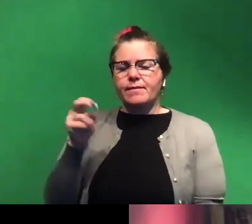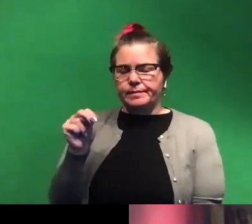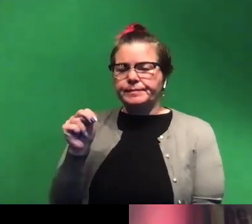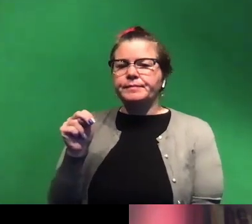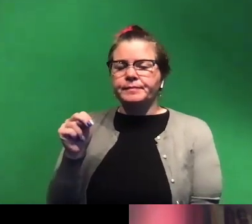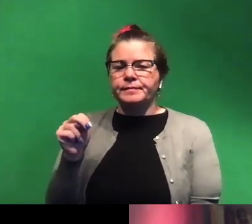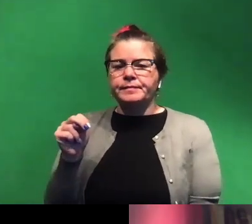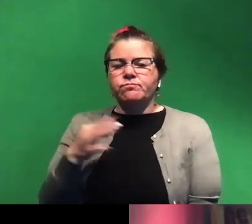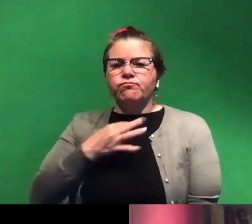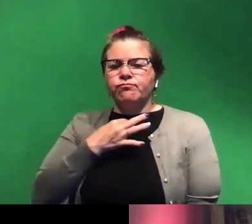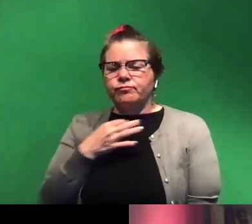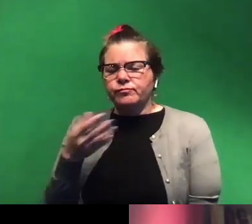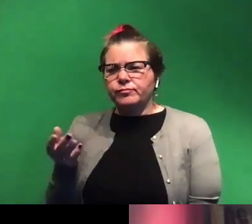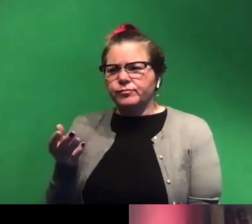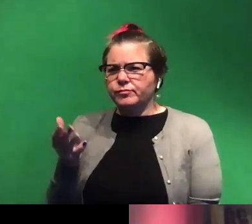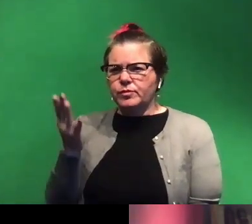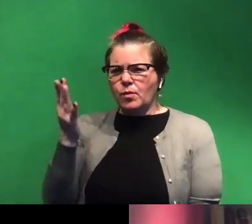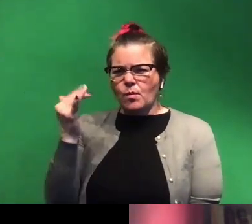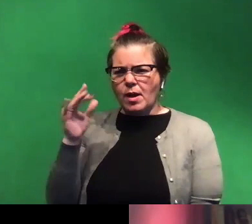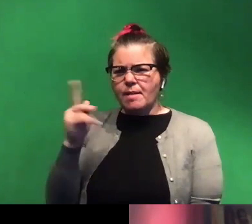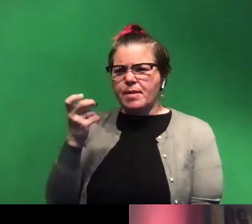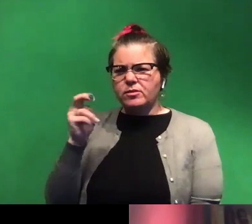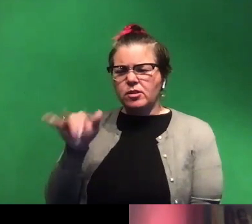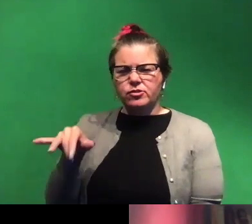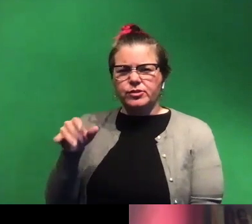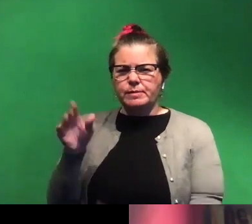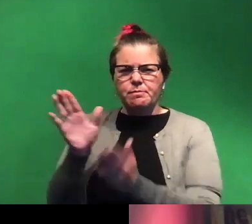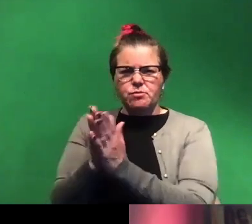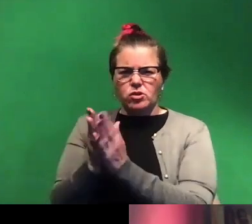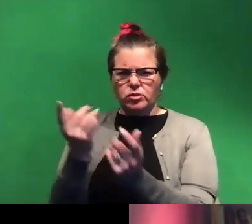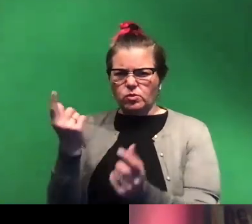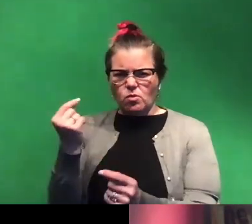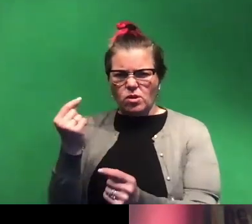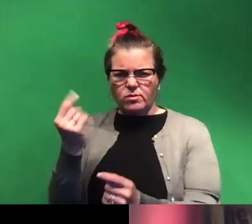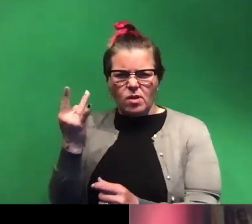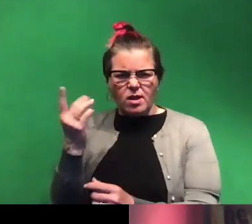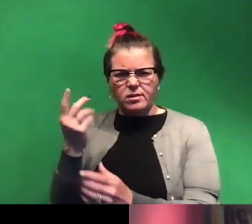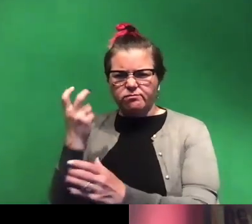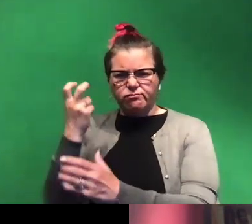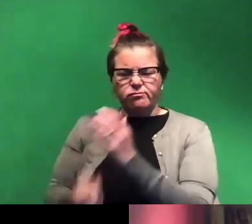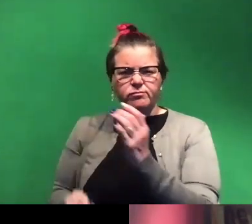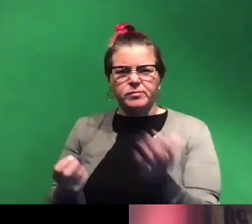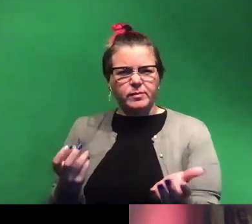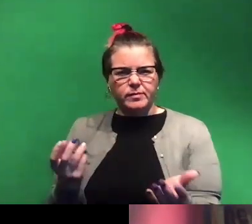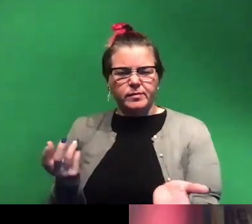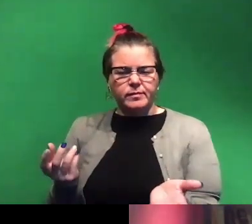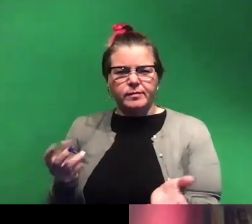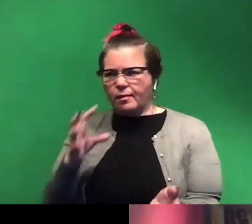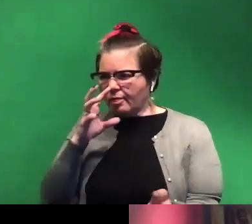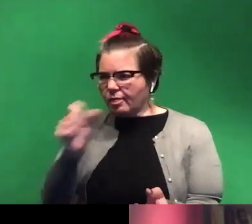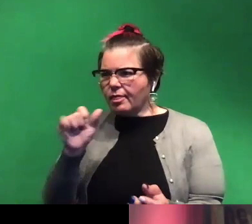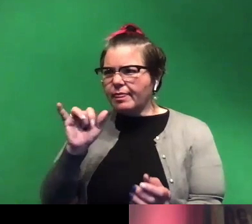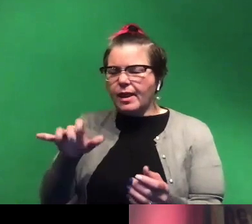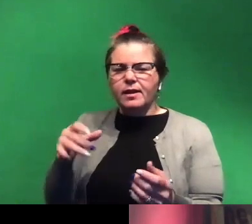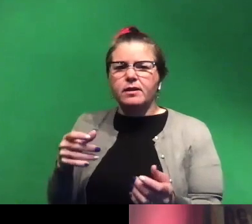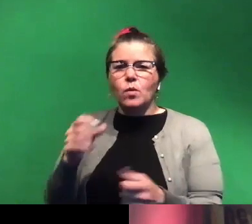Gavin wants to know, so why paleontology books? Like what is it about paleontology that you think it just like draws you to want to spend,